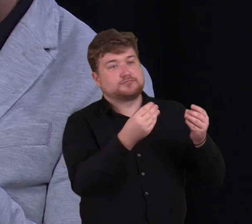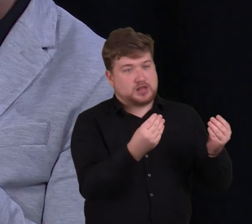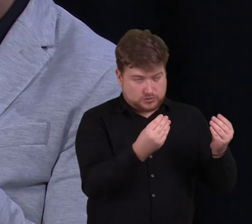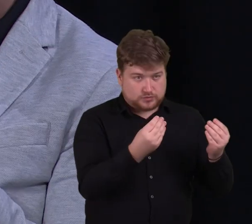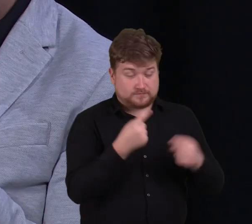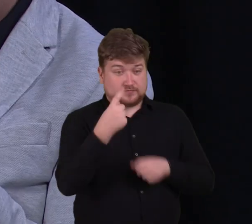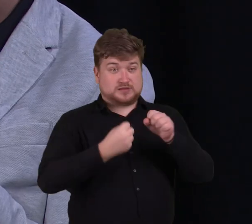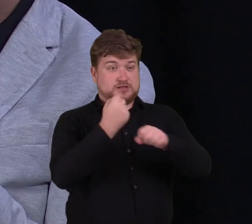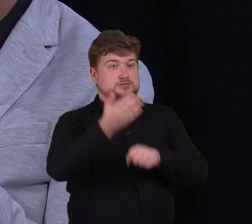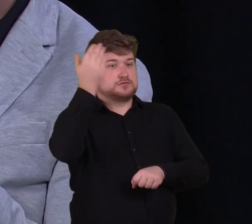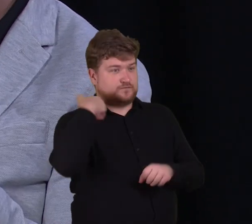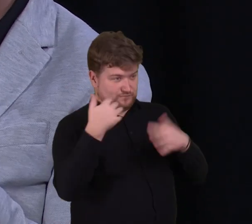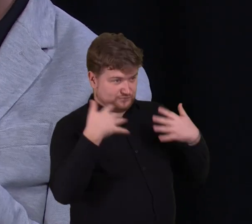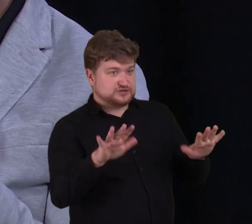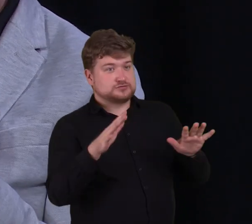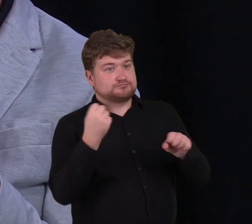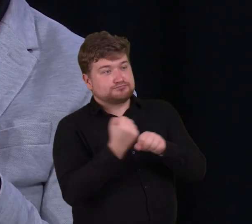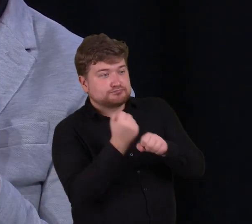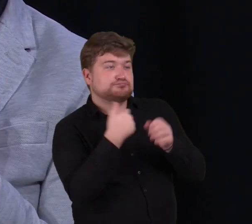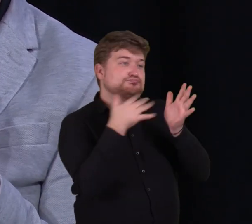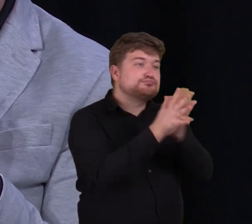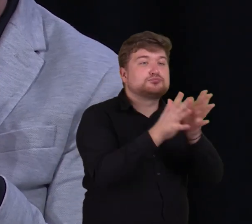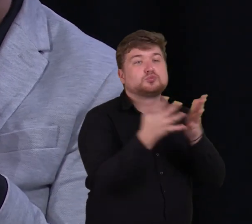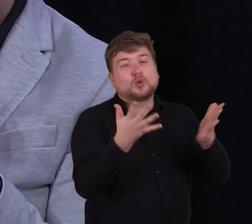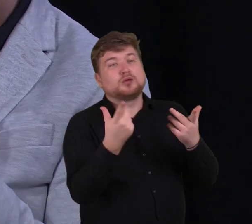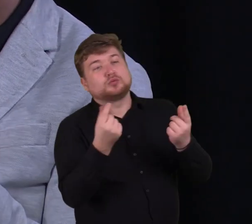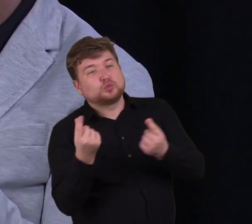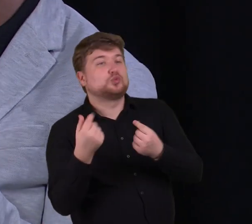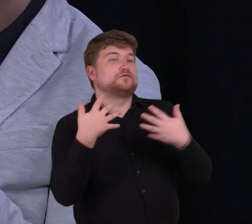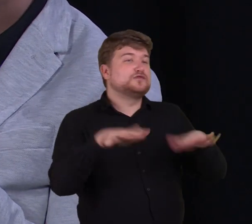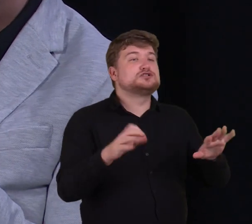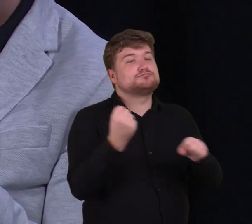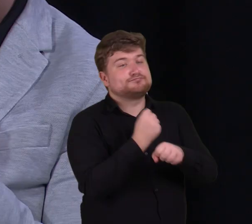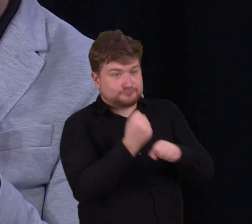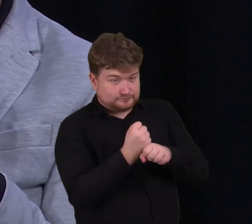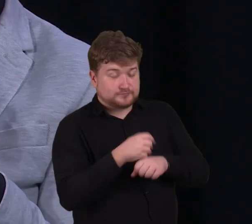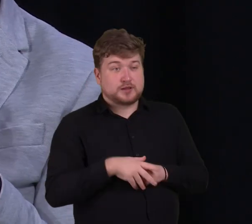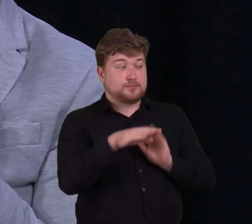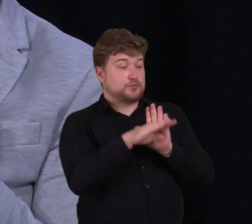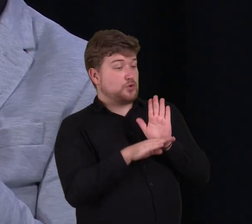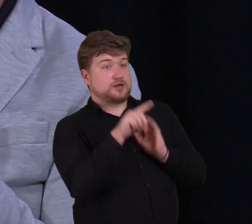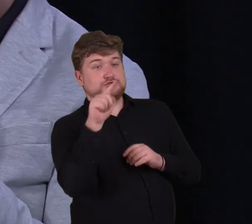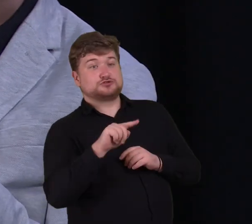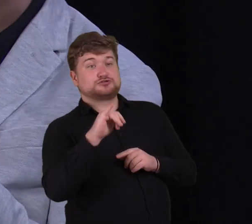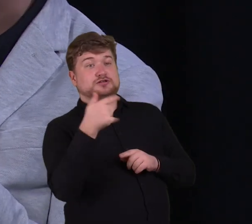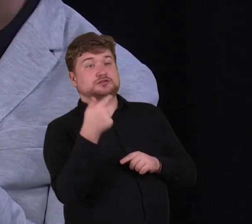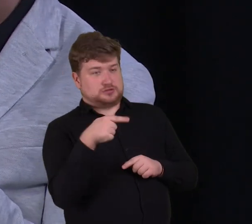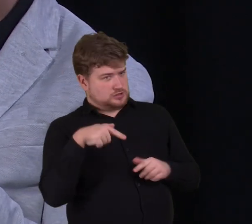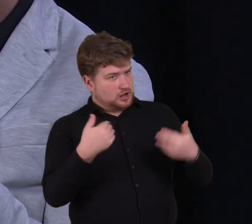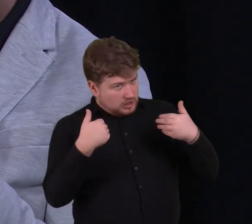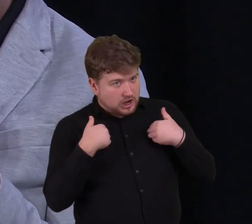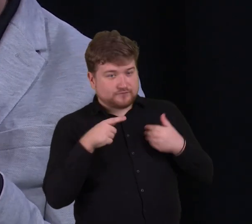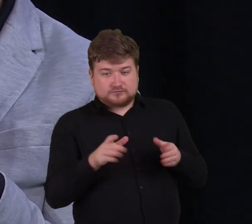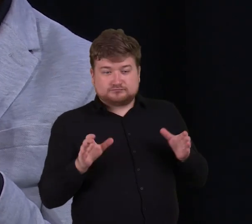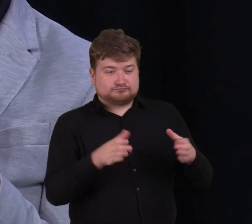2 mini teams for methodological and evaluation issues and for